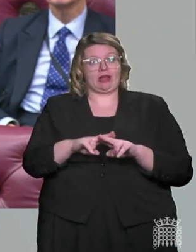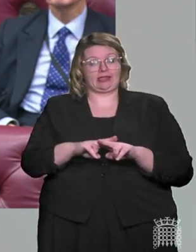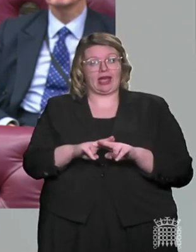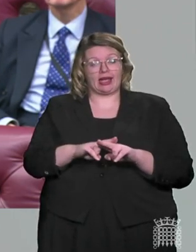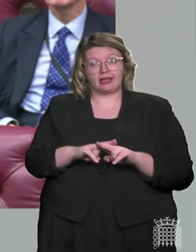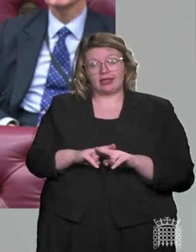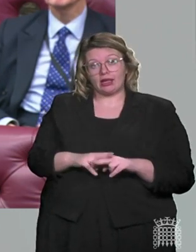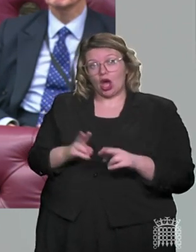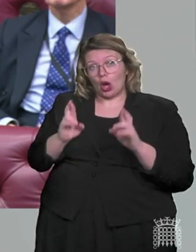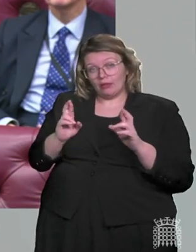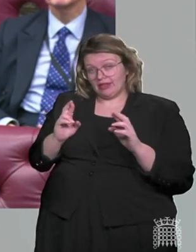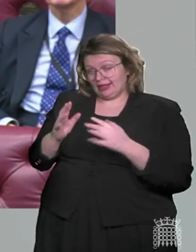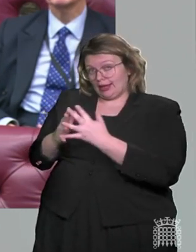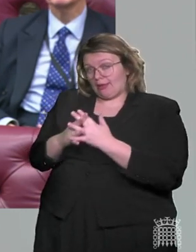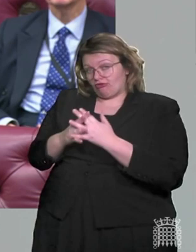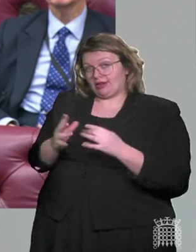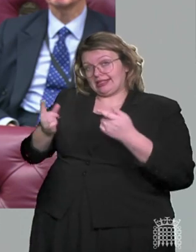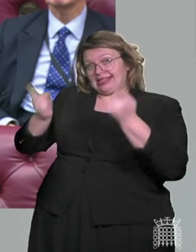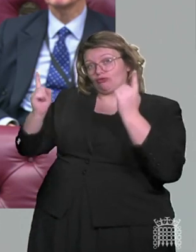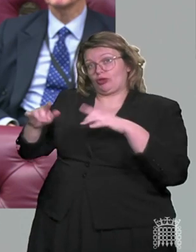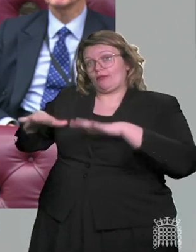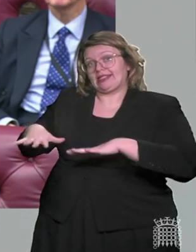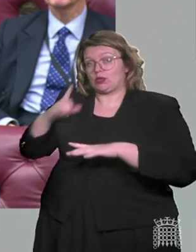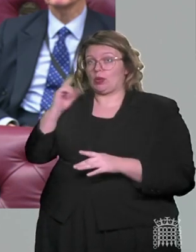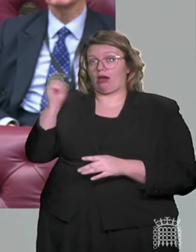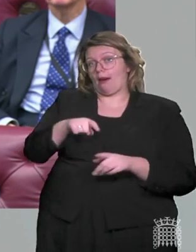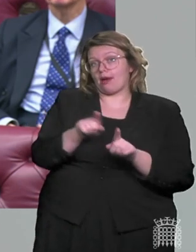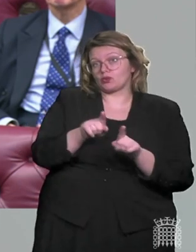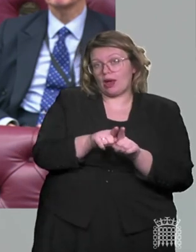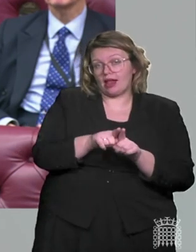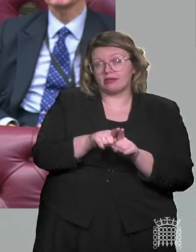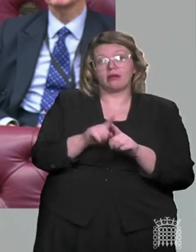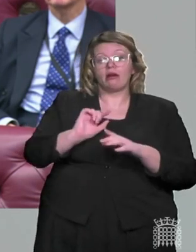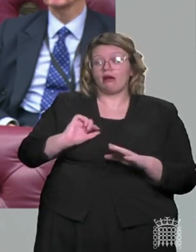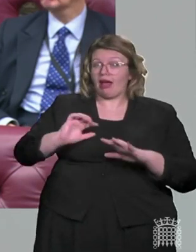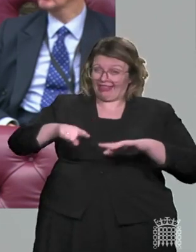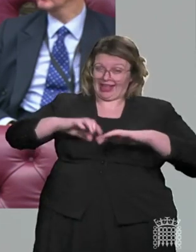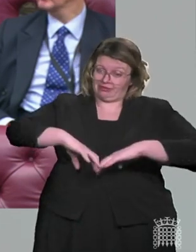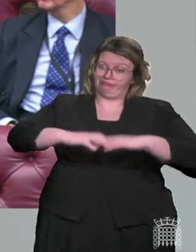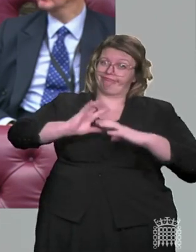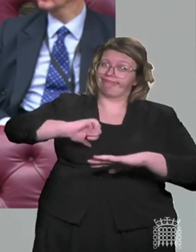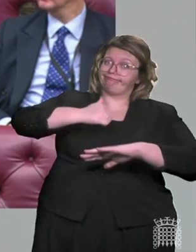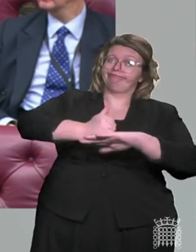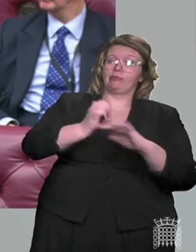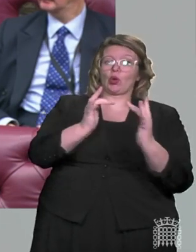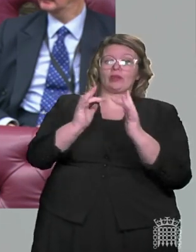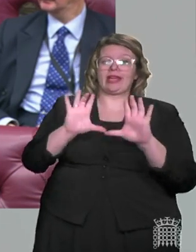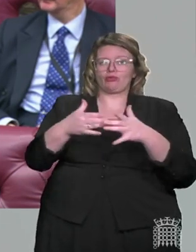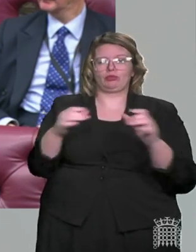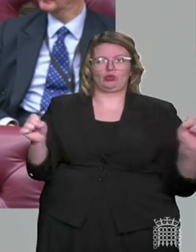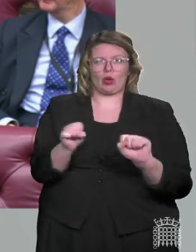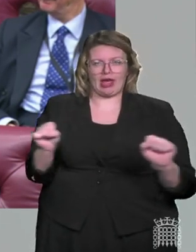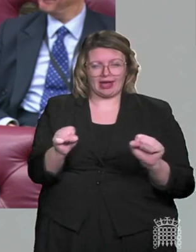State for the United States will be there as well. This isn't the yet formation of a contact group. There are a number of countries, particularly in the Arab world,